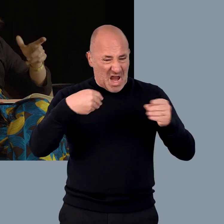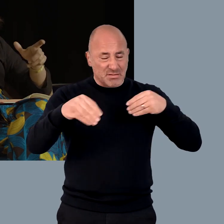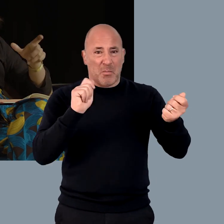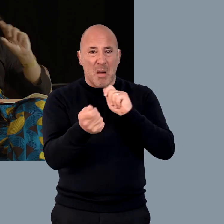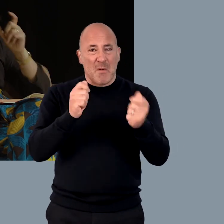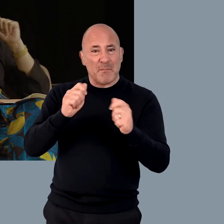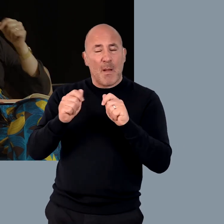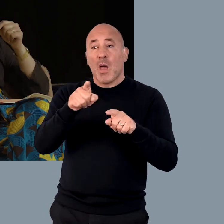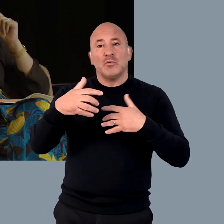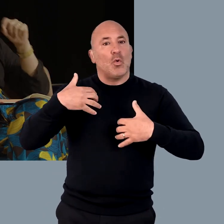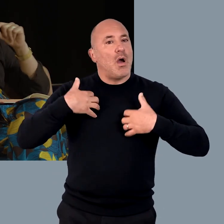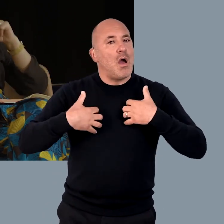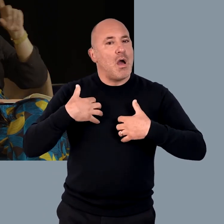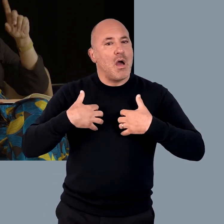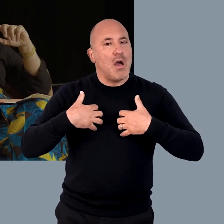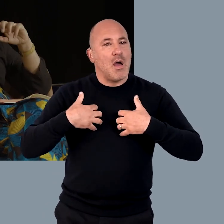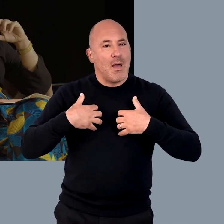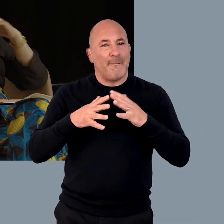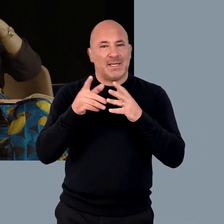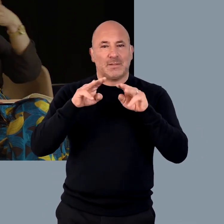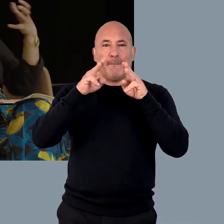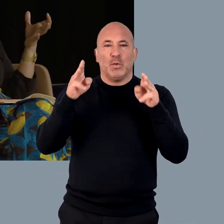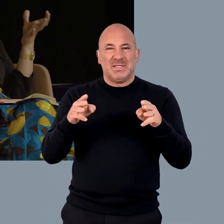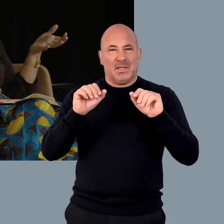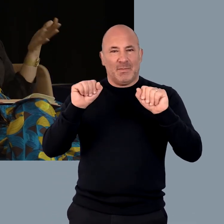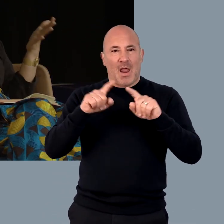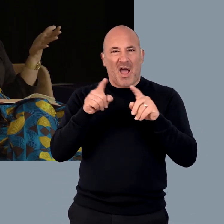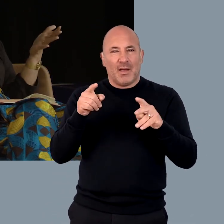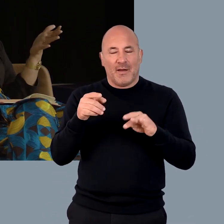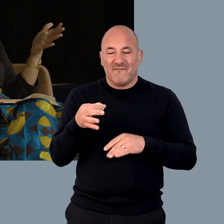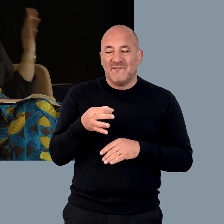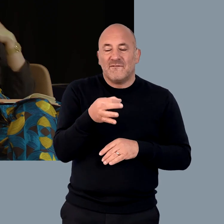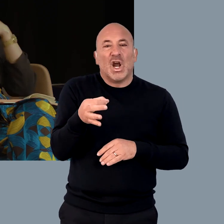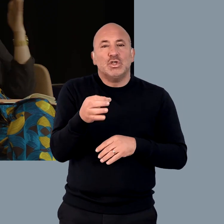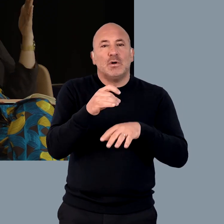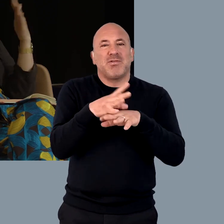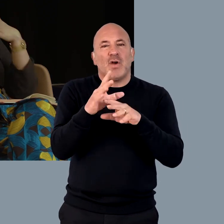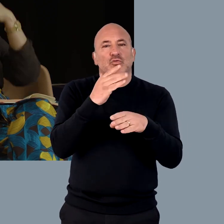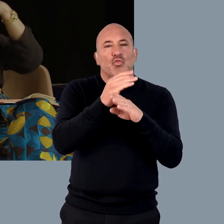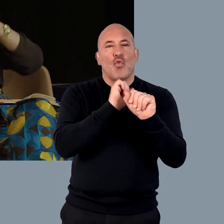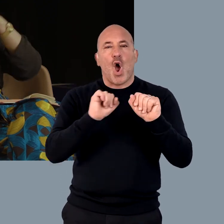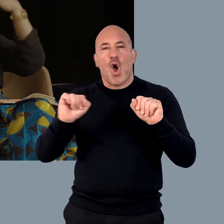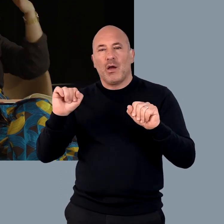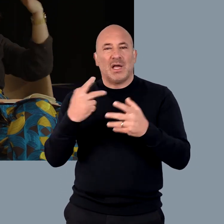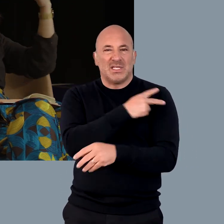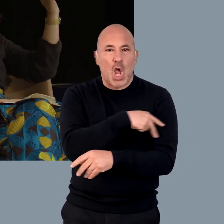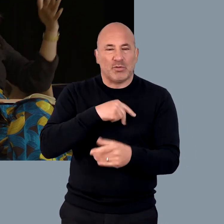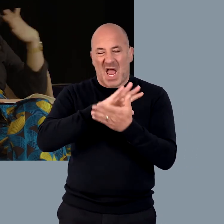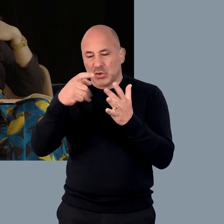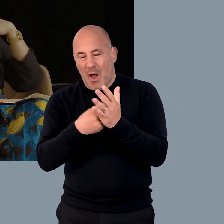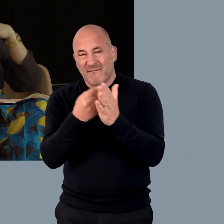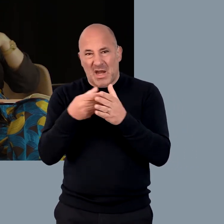flexible enough to move. And that was really interesting because it brought together, a museum is very much like a village of professions. There's people working security,